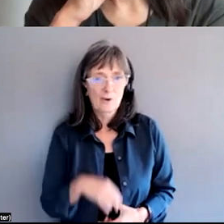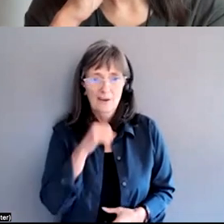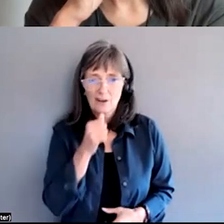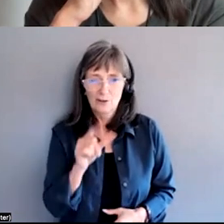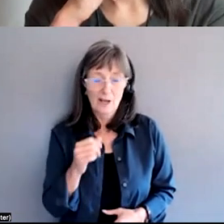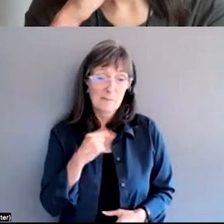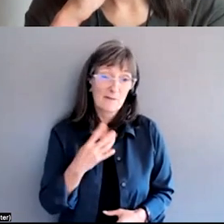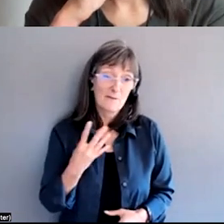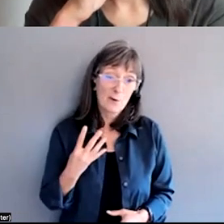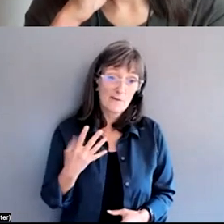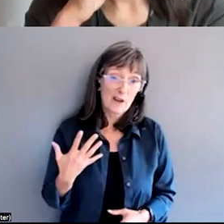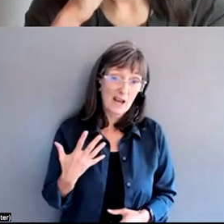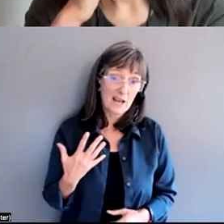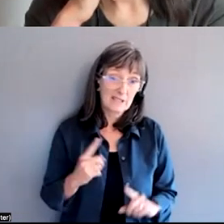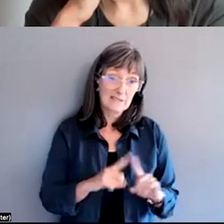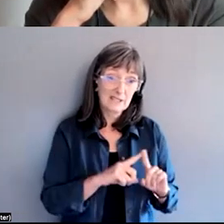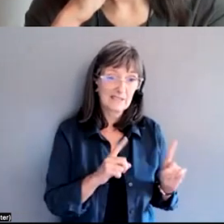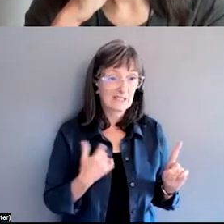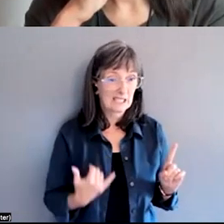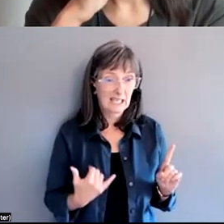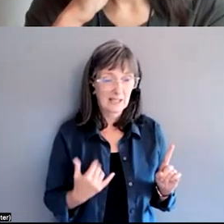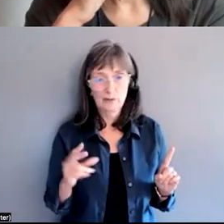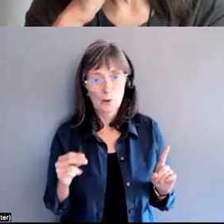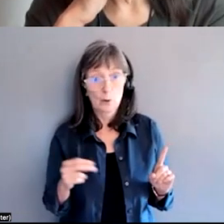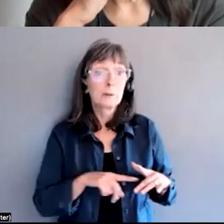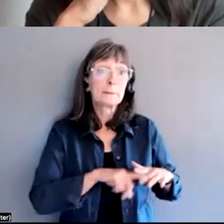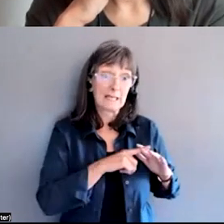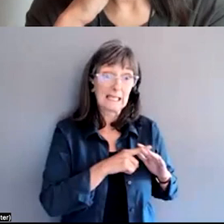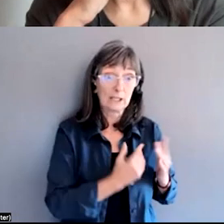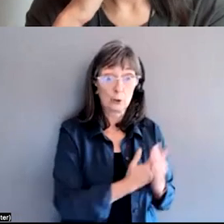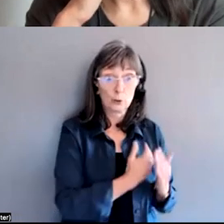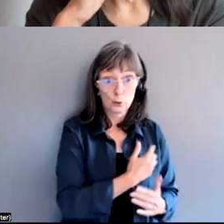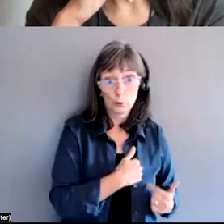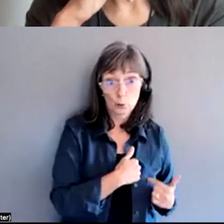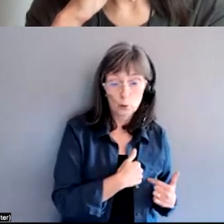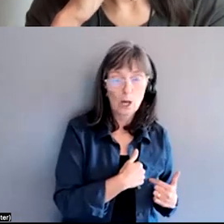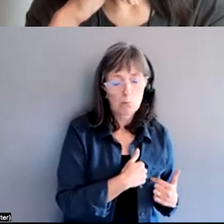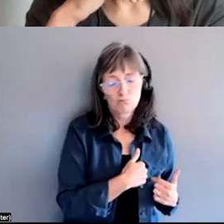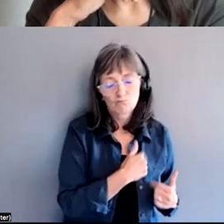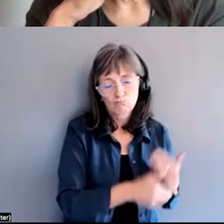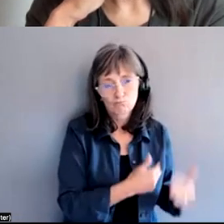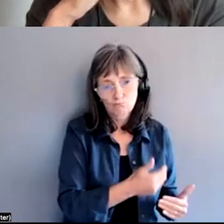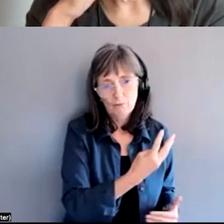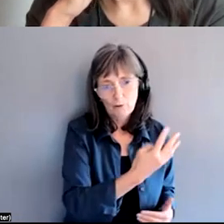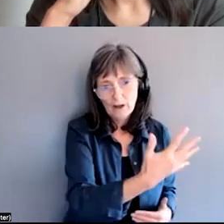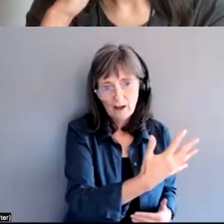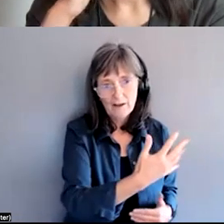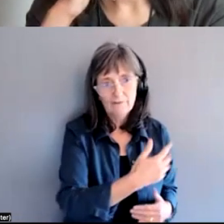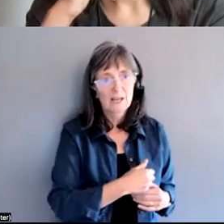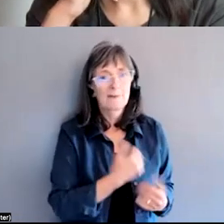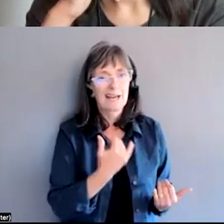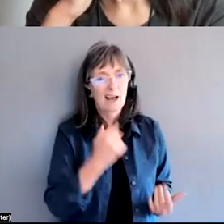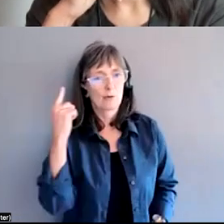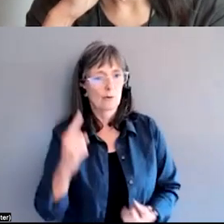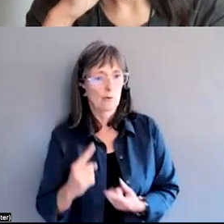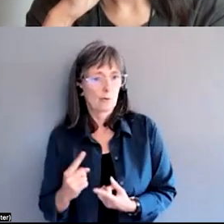4 or 5 unique concepts these days. I think back when I was starting out, that was part of my process. It's definitely fewer now. I would say